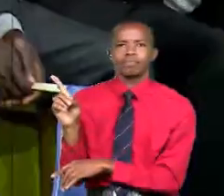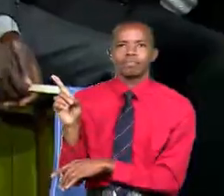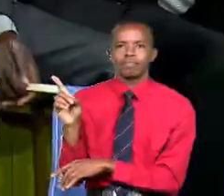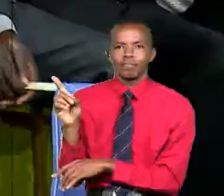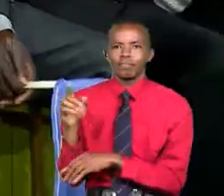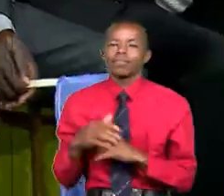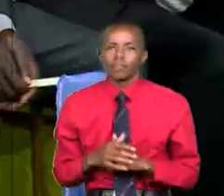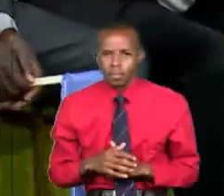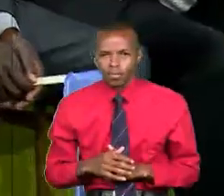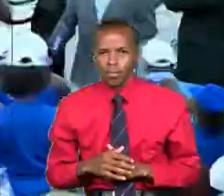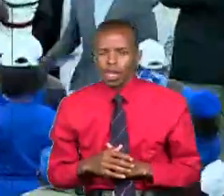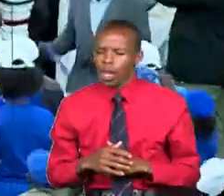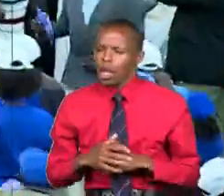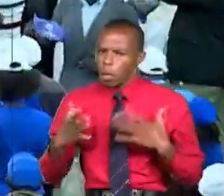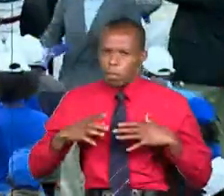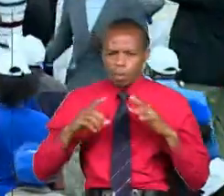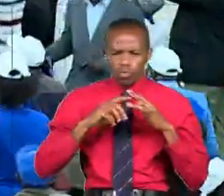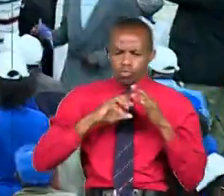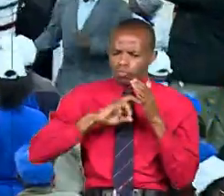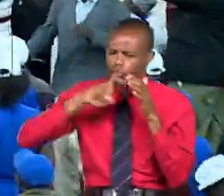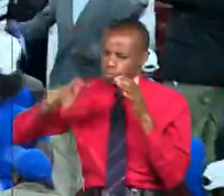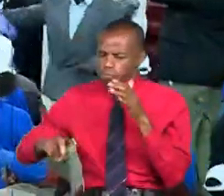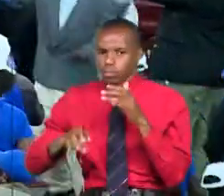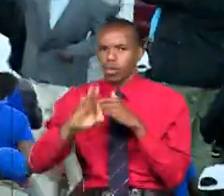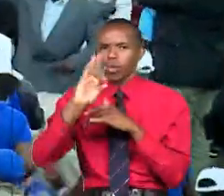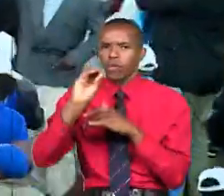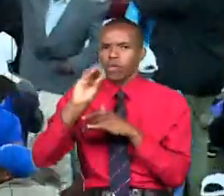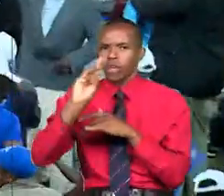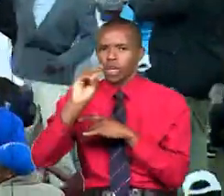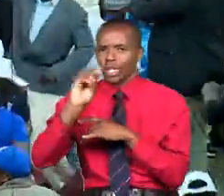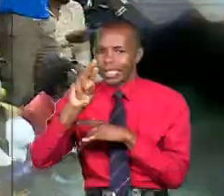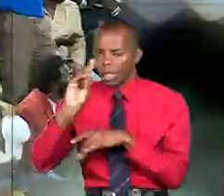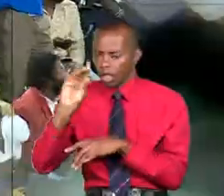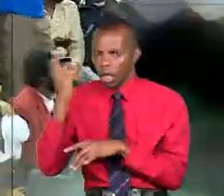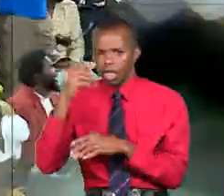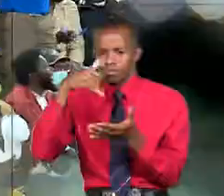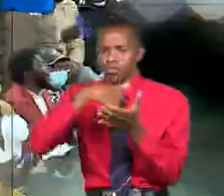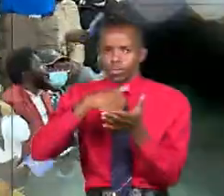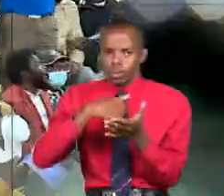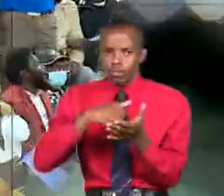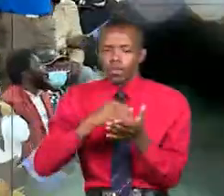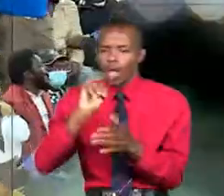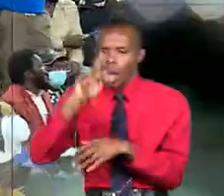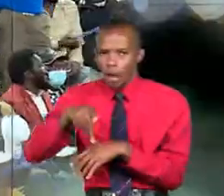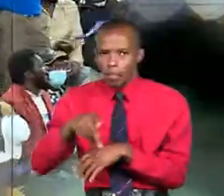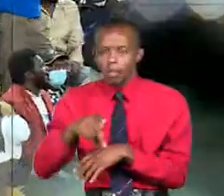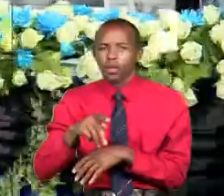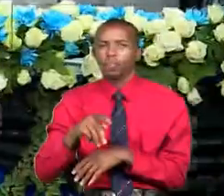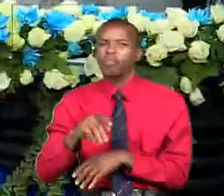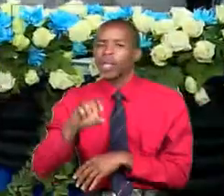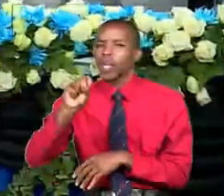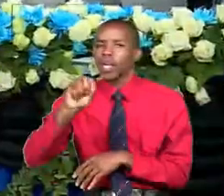has seen defectors from Moses Sutangula-led party Ford Kenya. This includes Tongaren MP Honorable Eseli